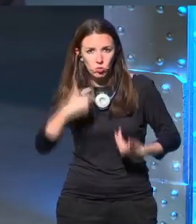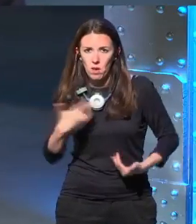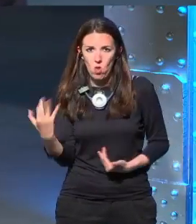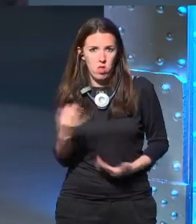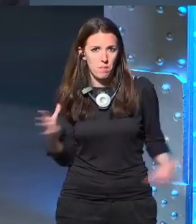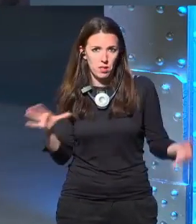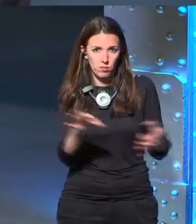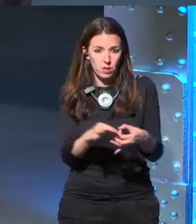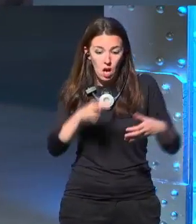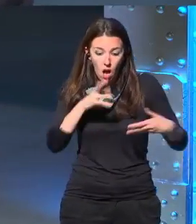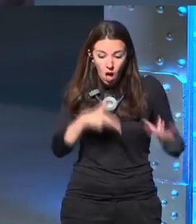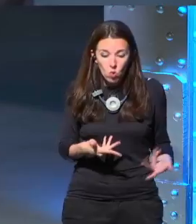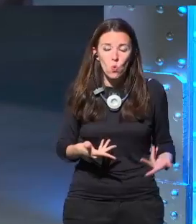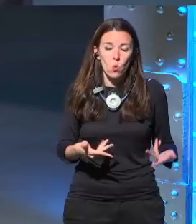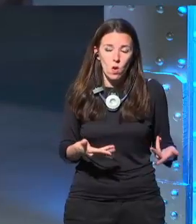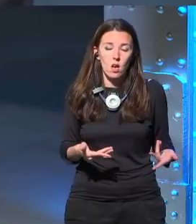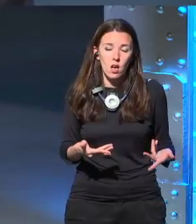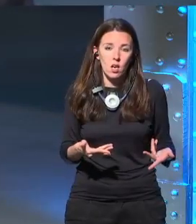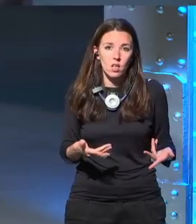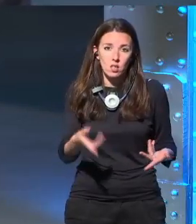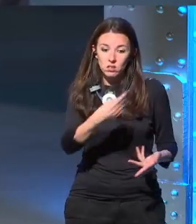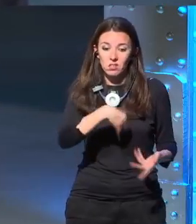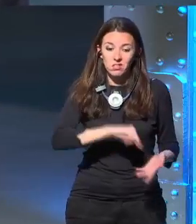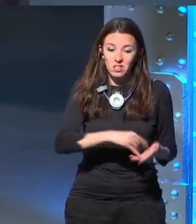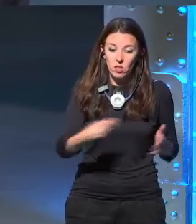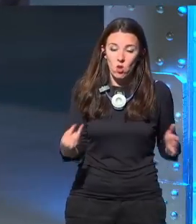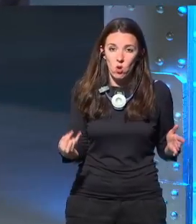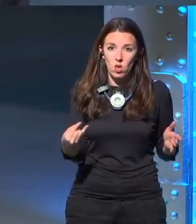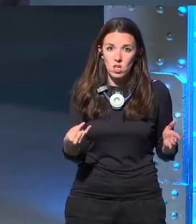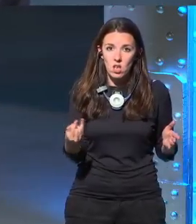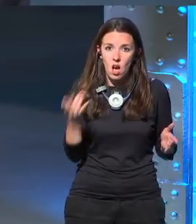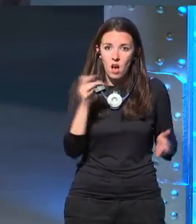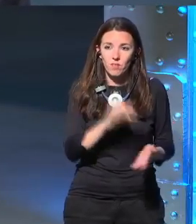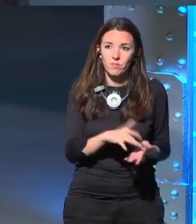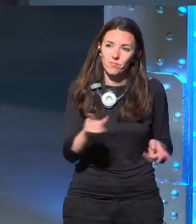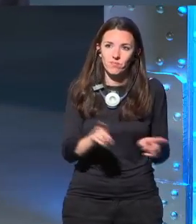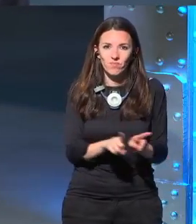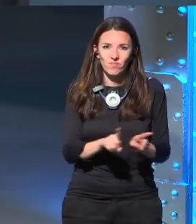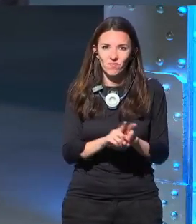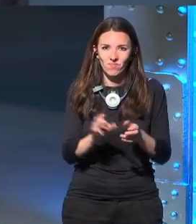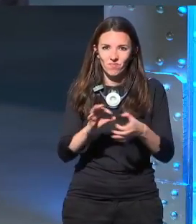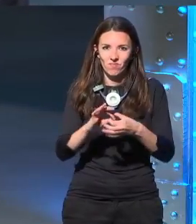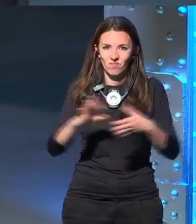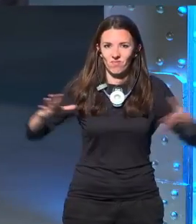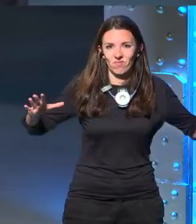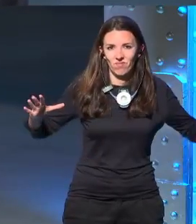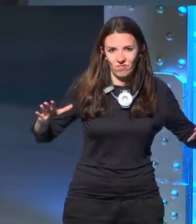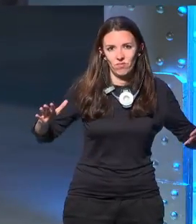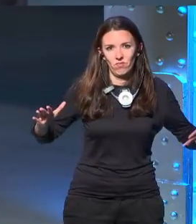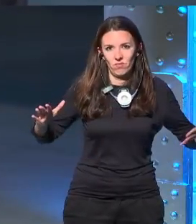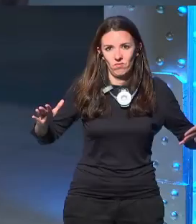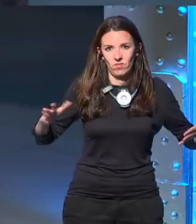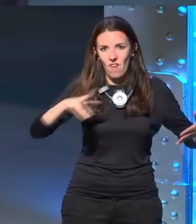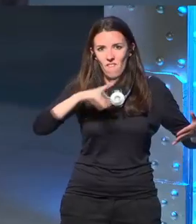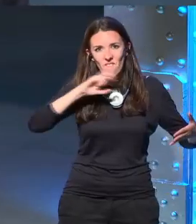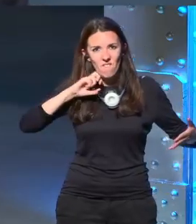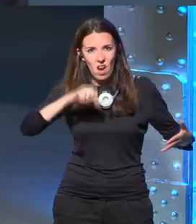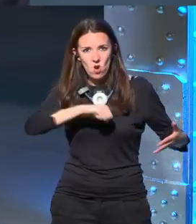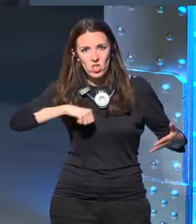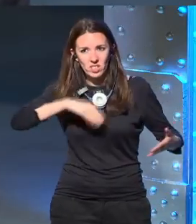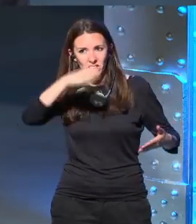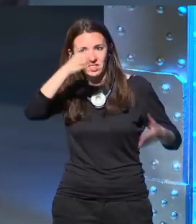our technology has deviated from the individual values that we tend